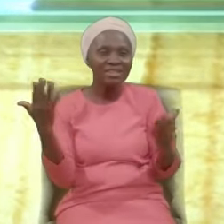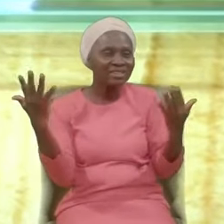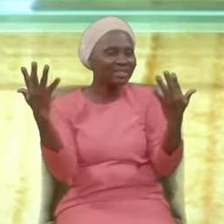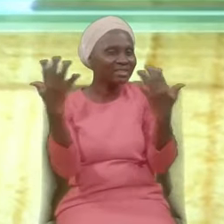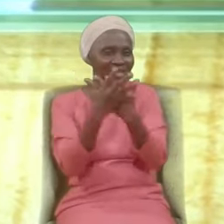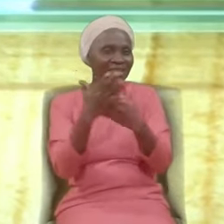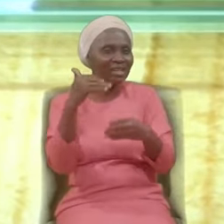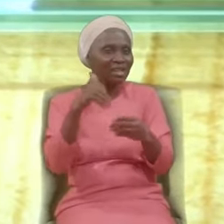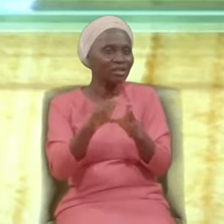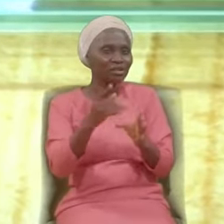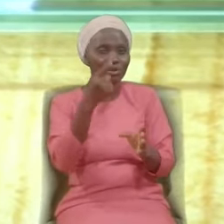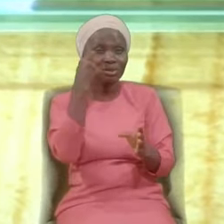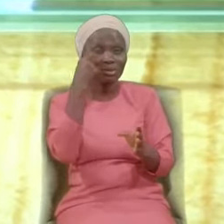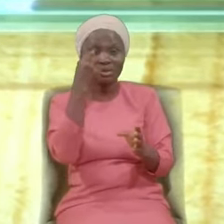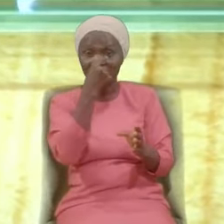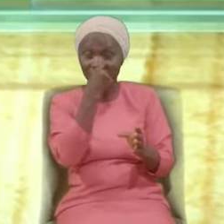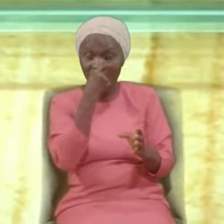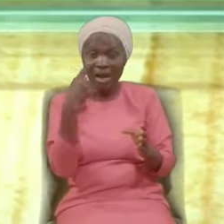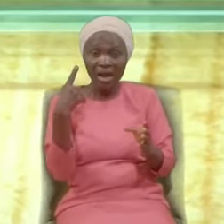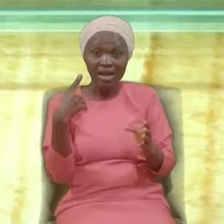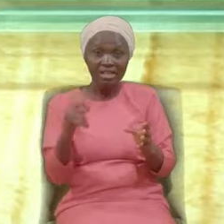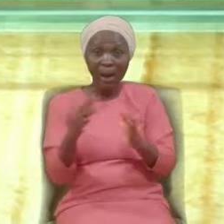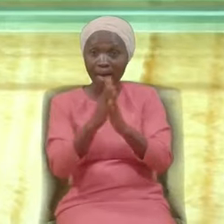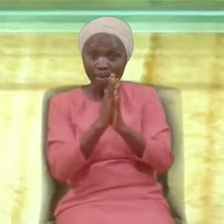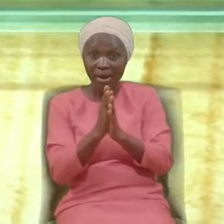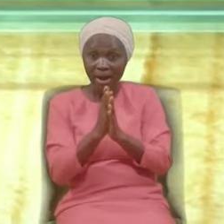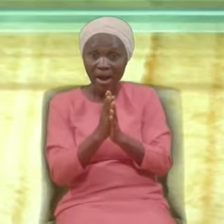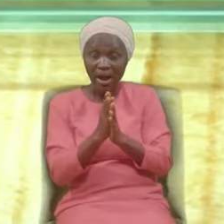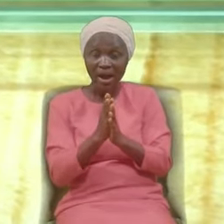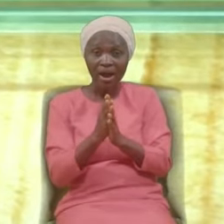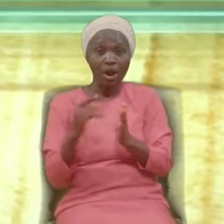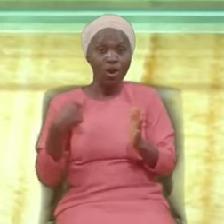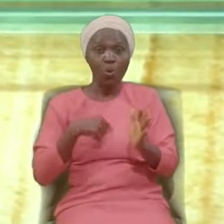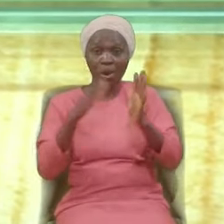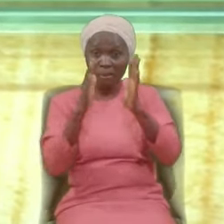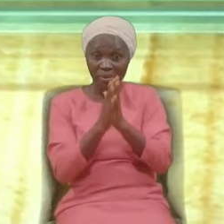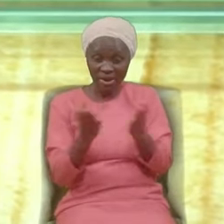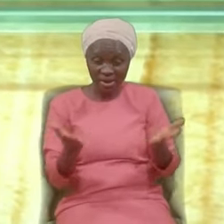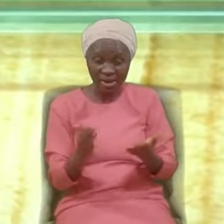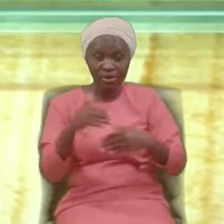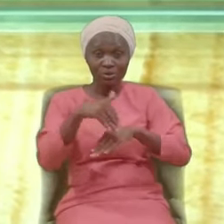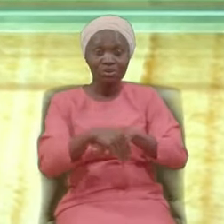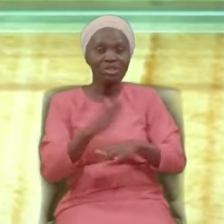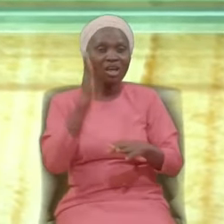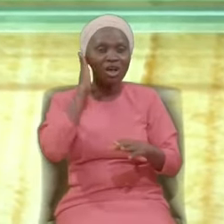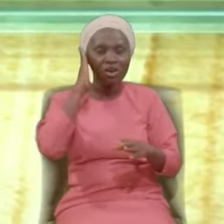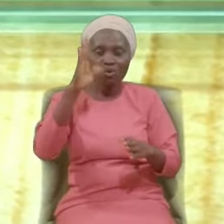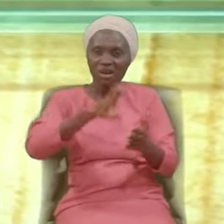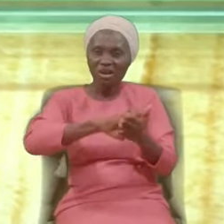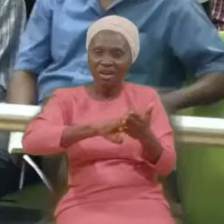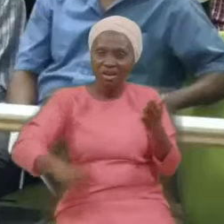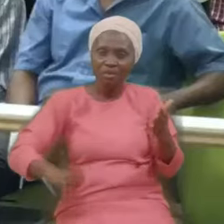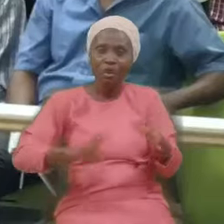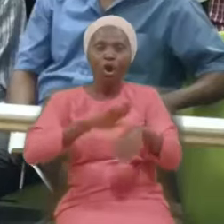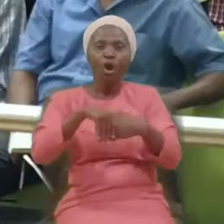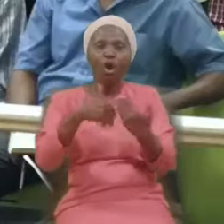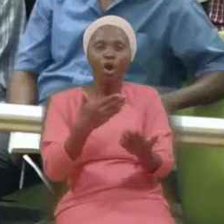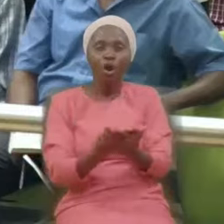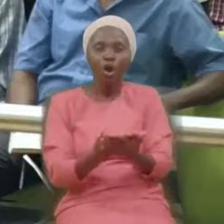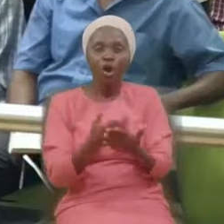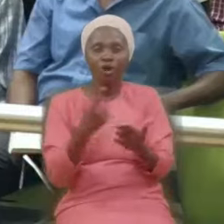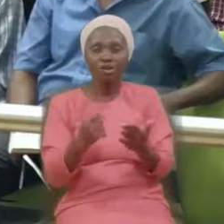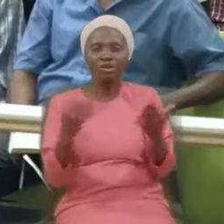the prayer we pray tonight will dispel all those areas of darkness in